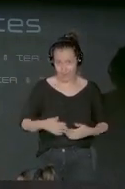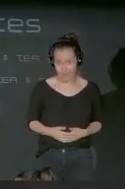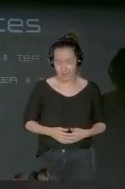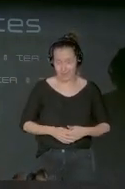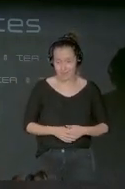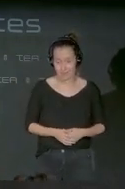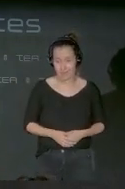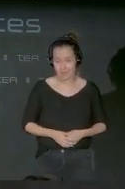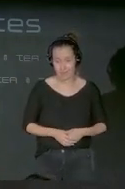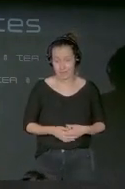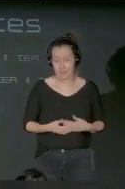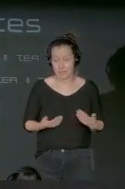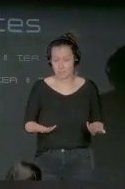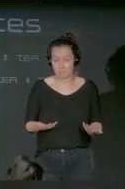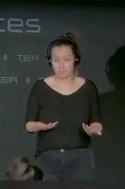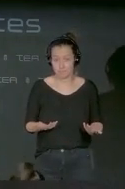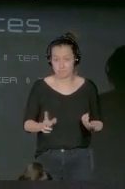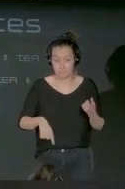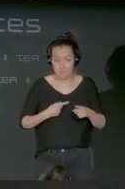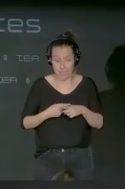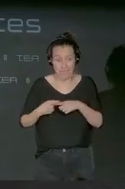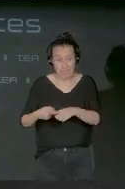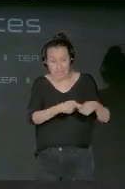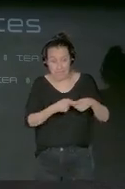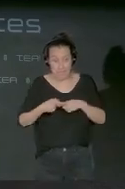distribution is dominated by non-EU players.